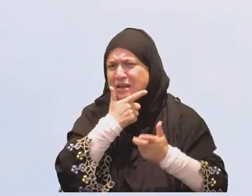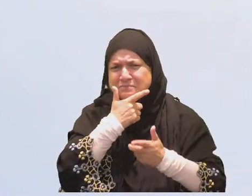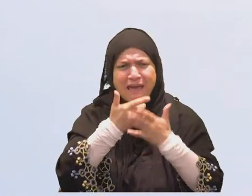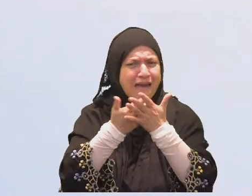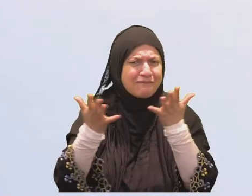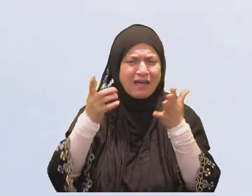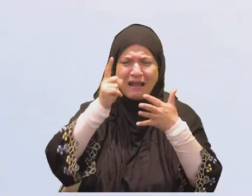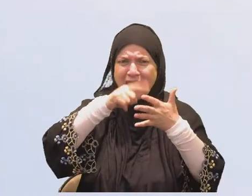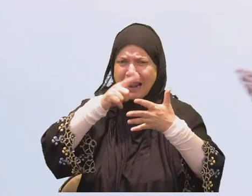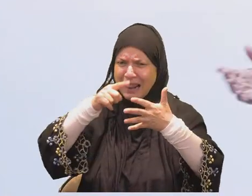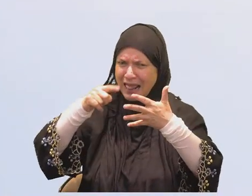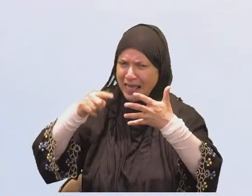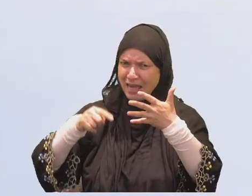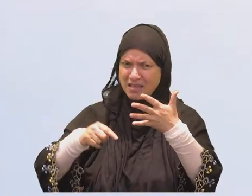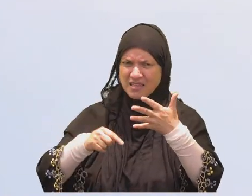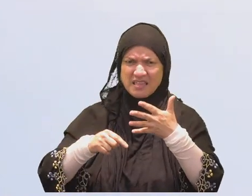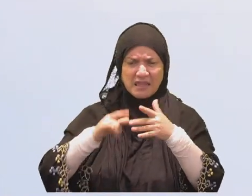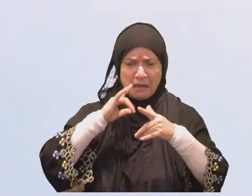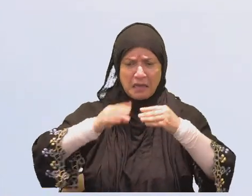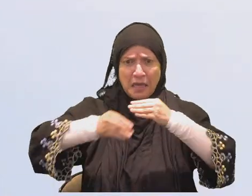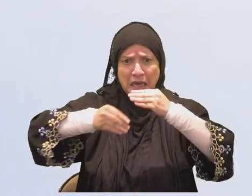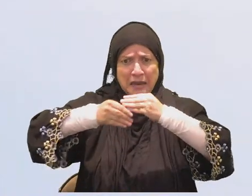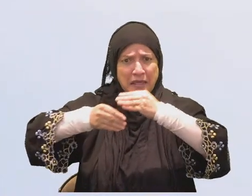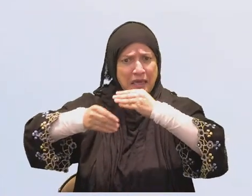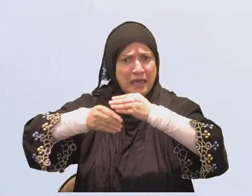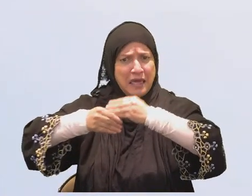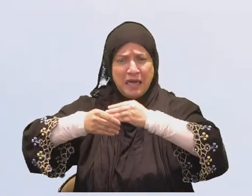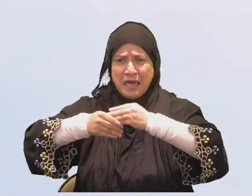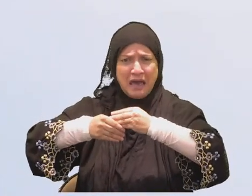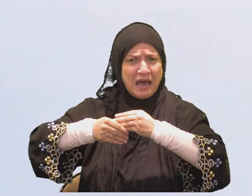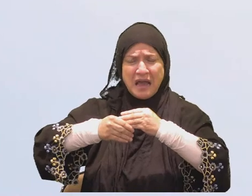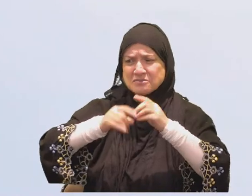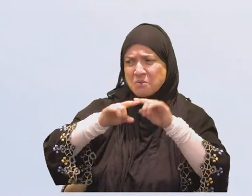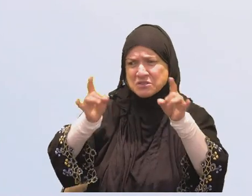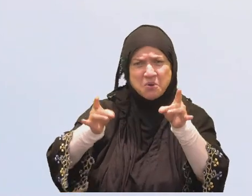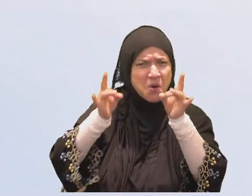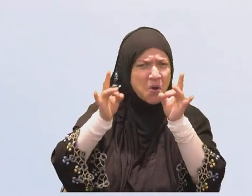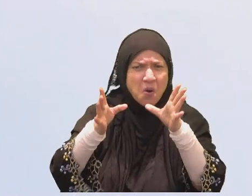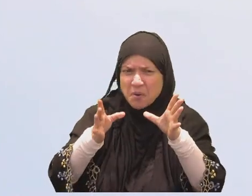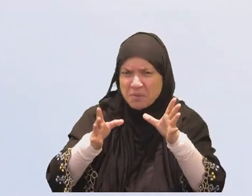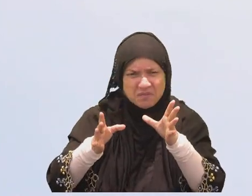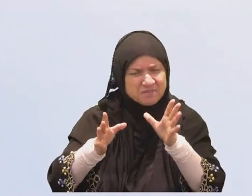adding alphabets till you run out of letters. Then have L squared.